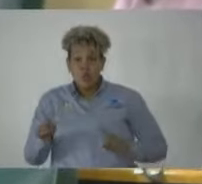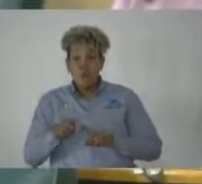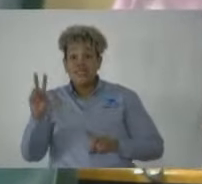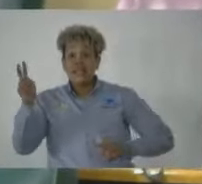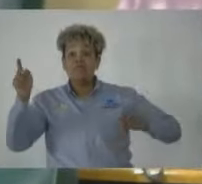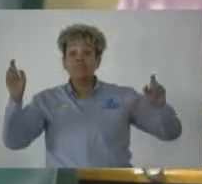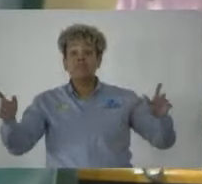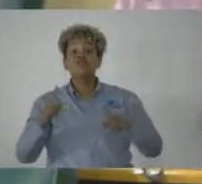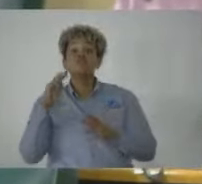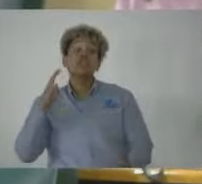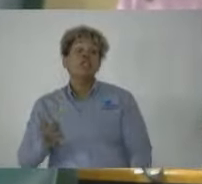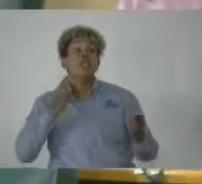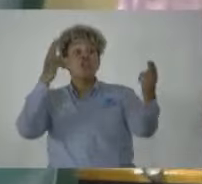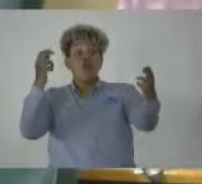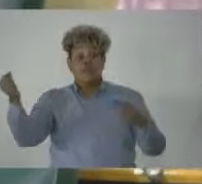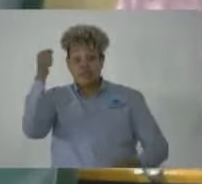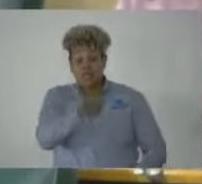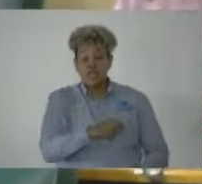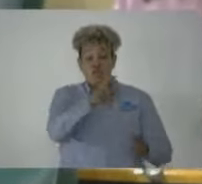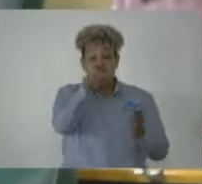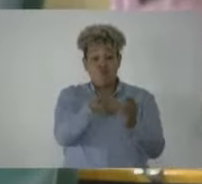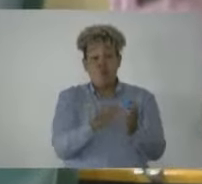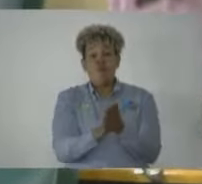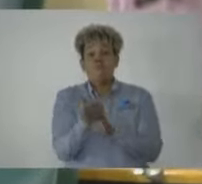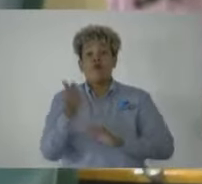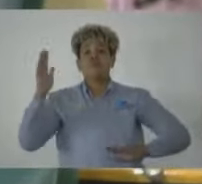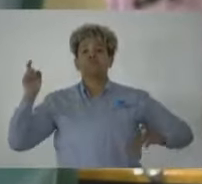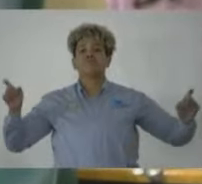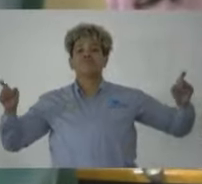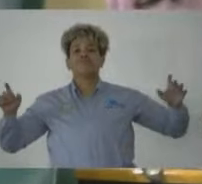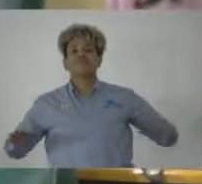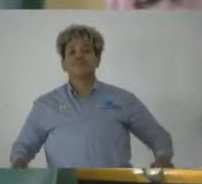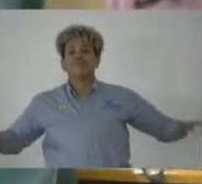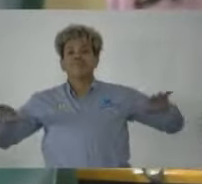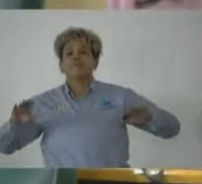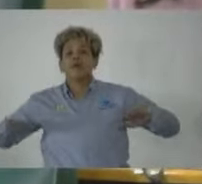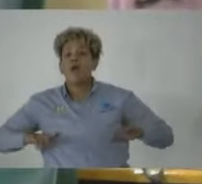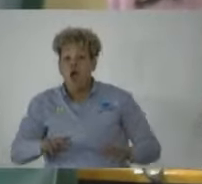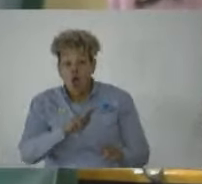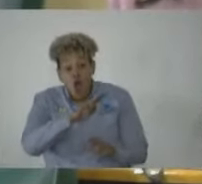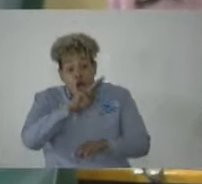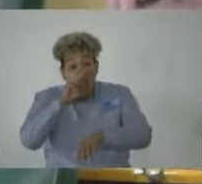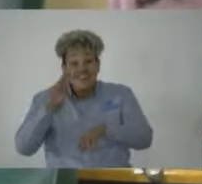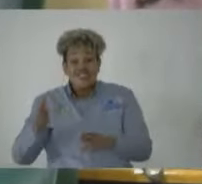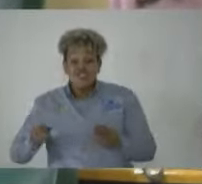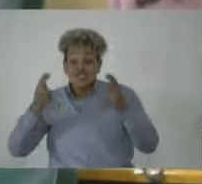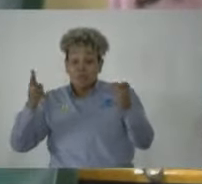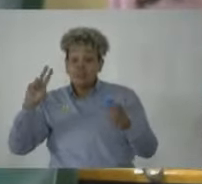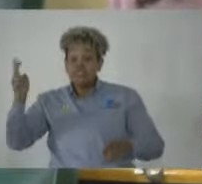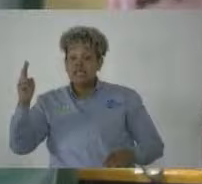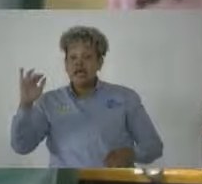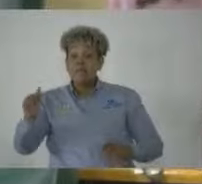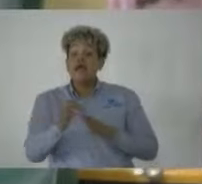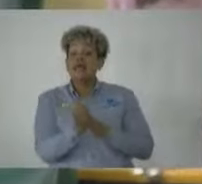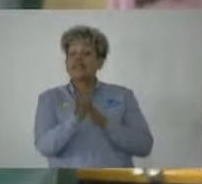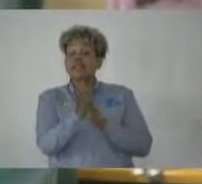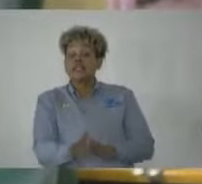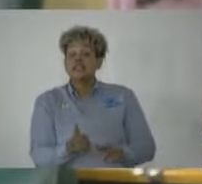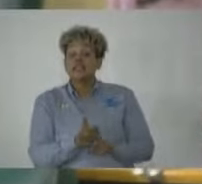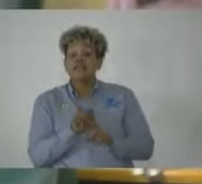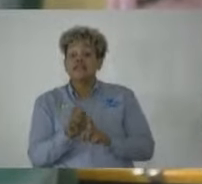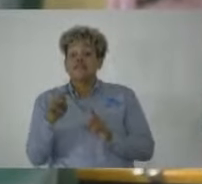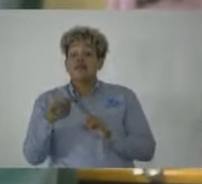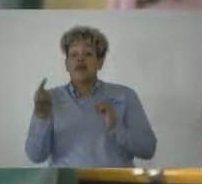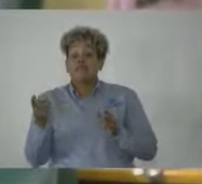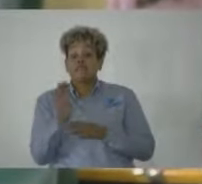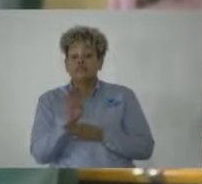Speaker was nominated to fill the role of Speaker, her nomination was seconded by none other than the leader of